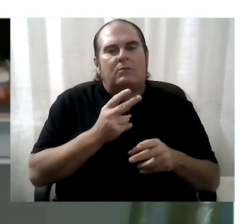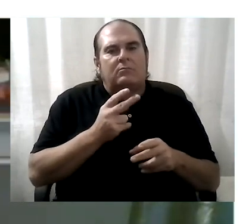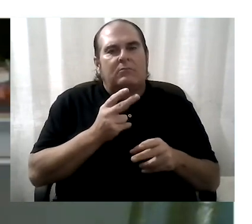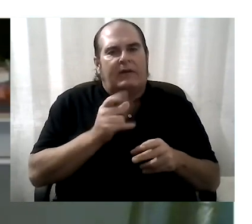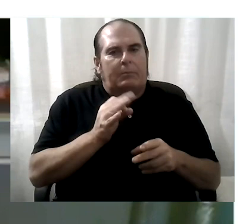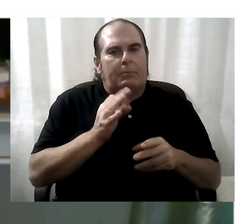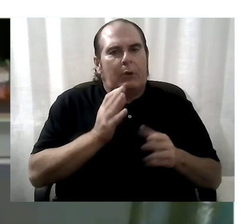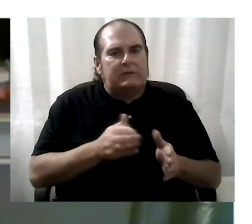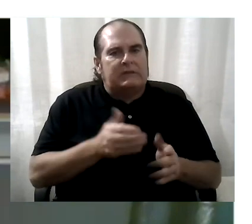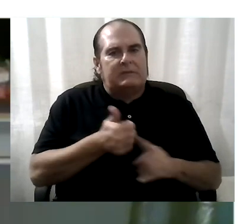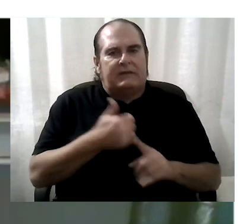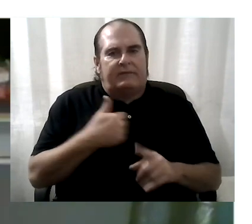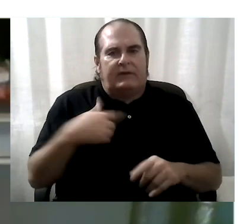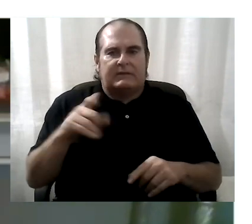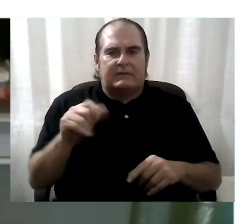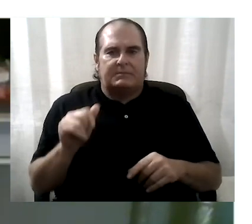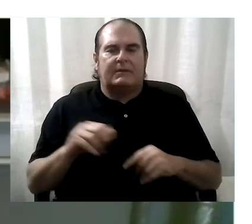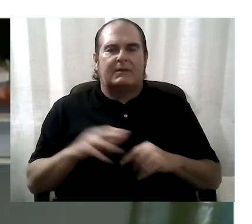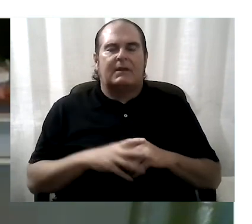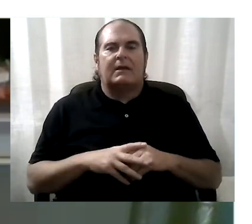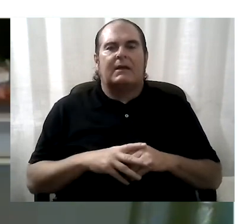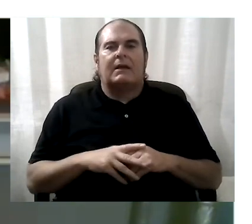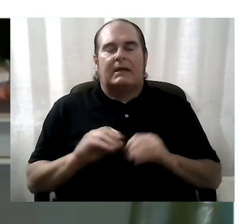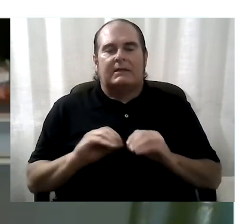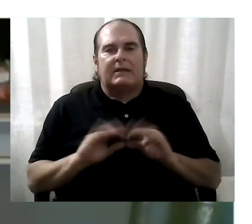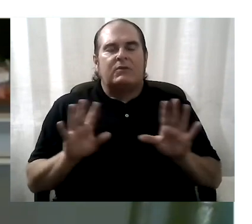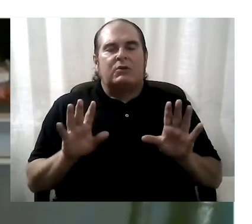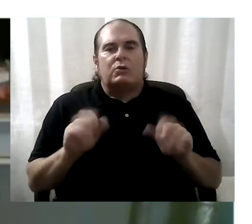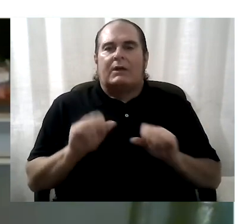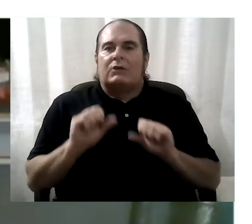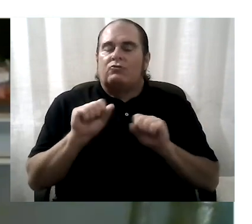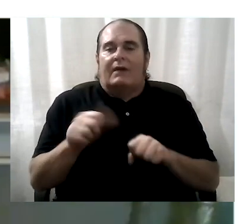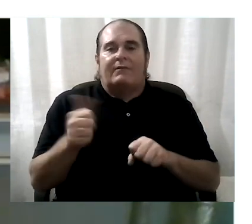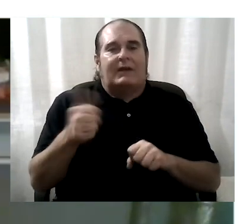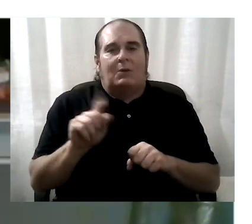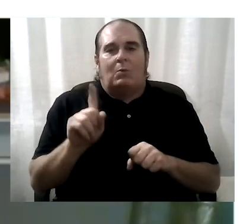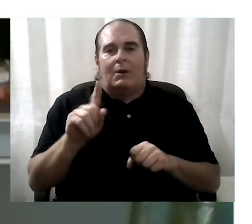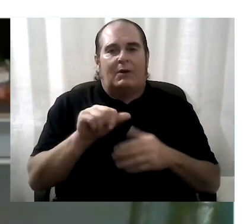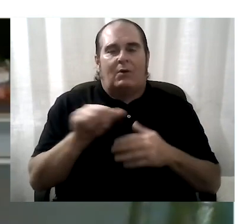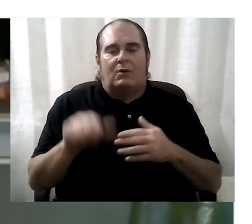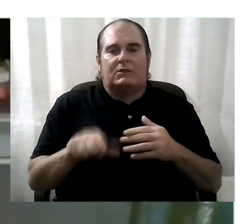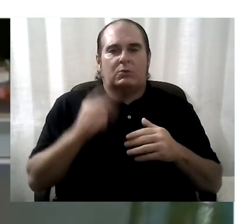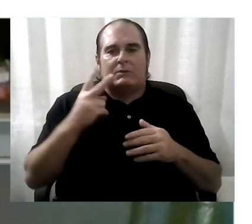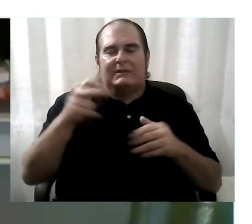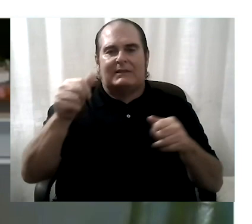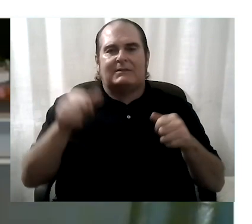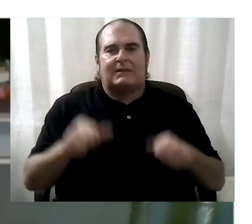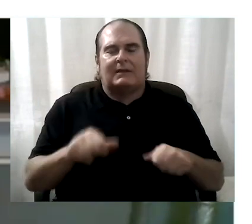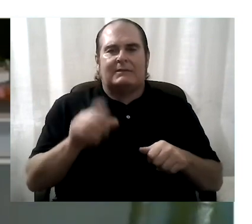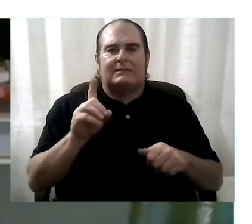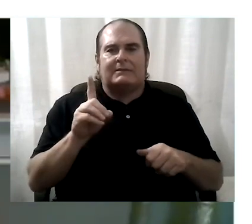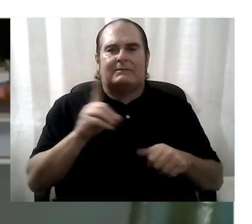disability. And and it's obvious. I mean, you can drive anywhere in Austin, you'll see signs